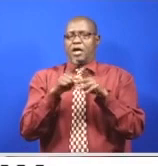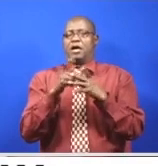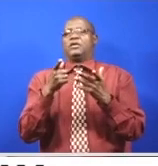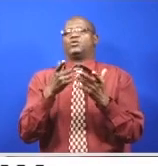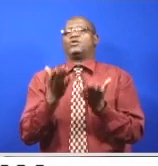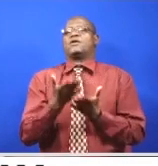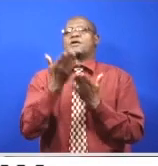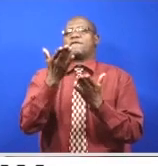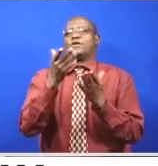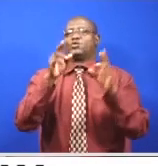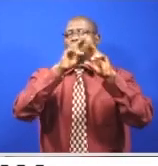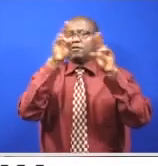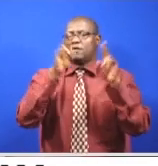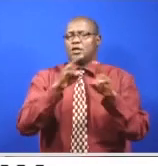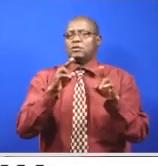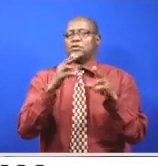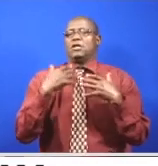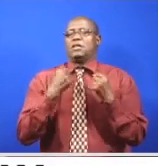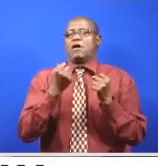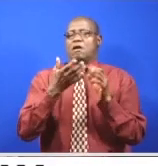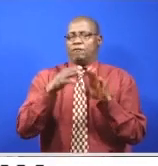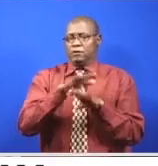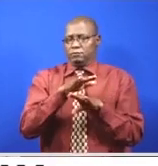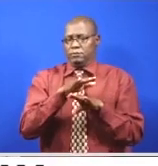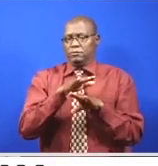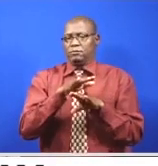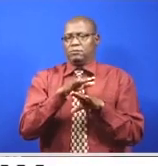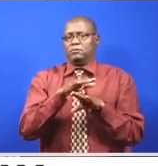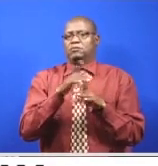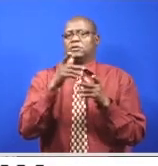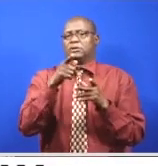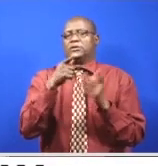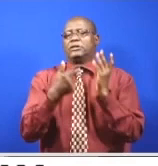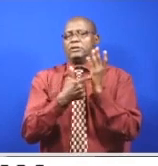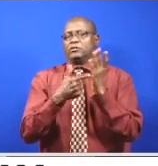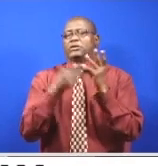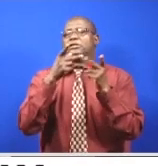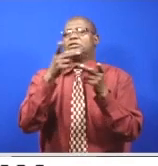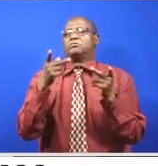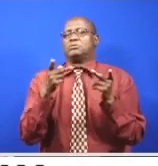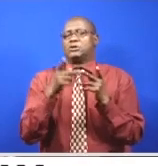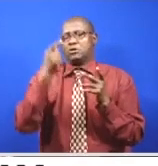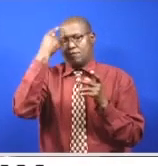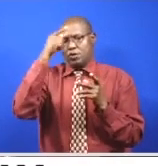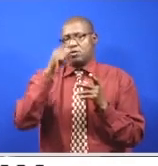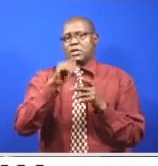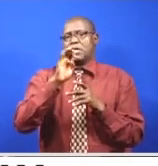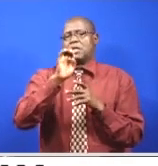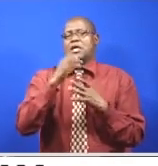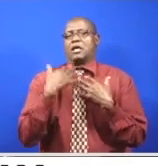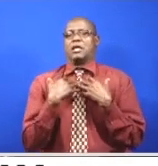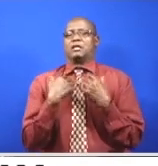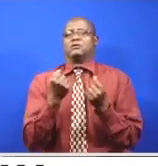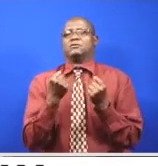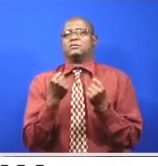coverage, our tech community is going to be the space for e-health,